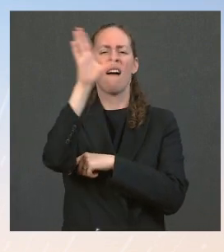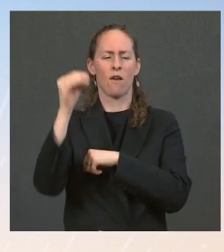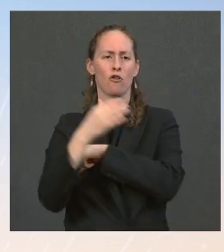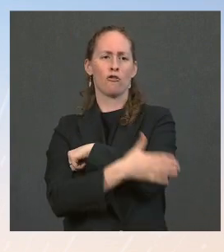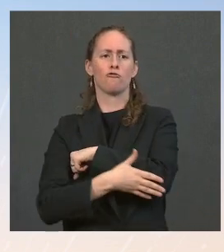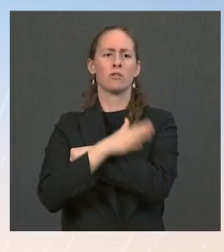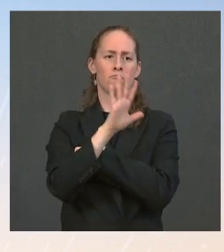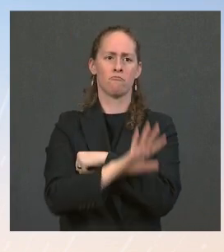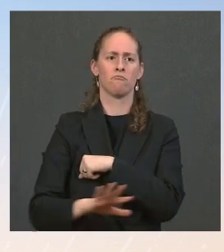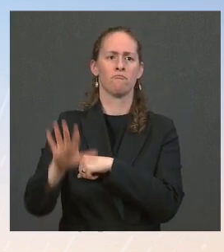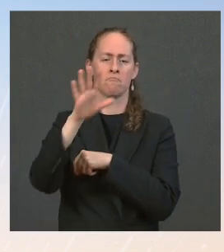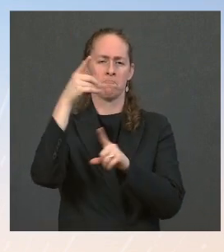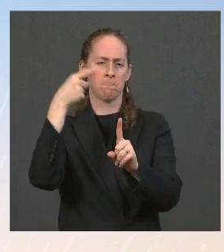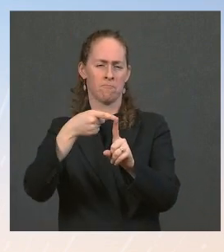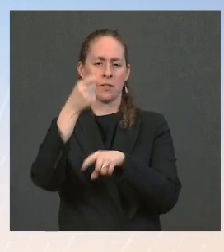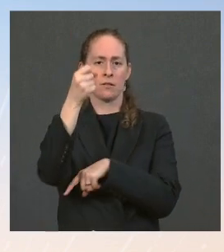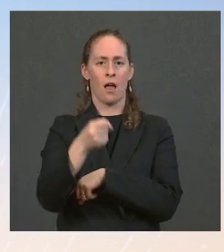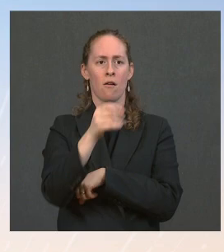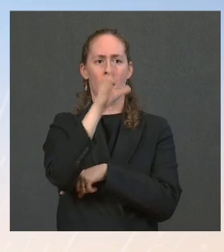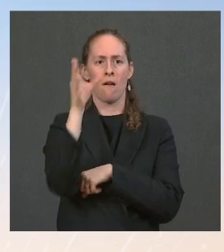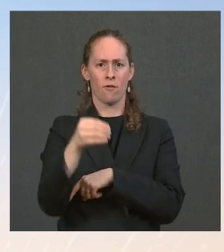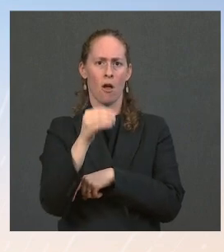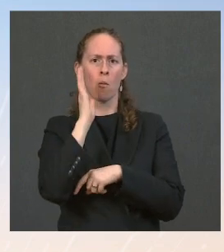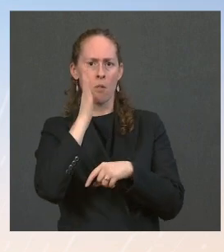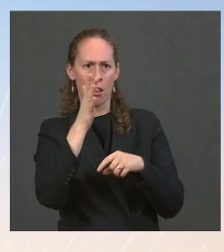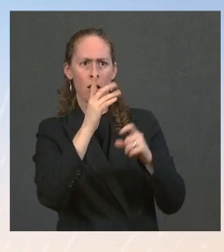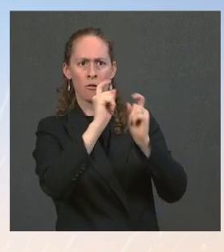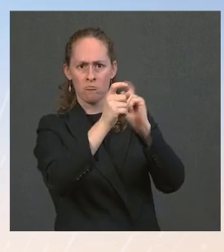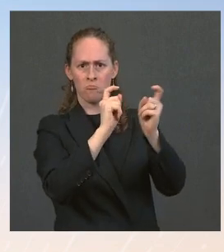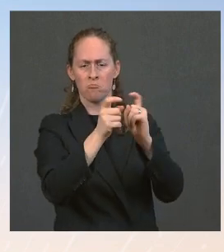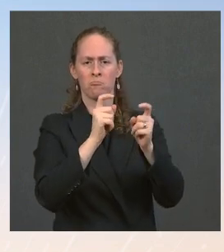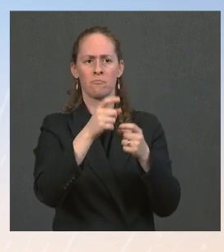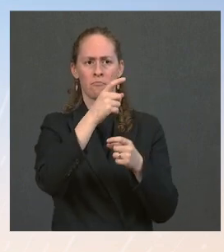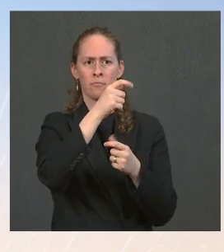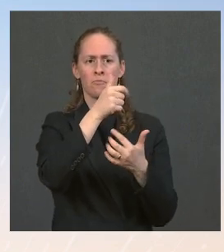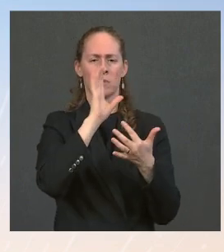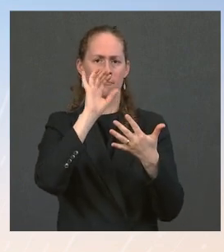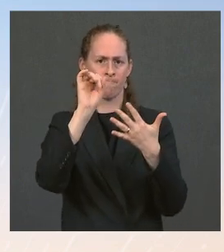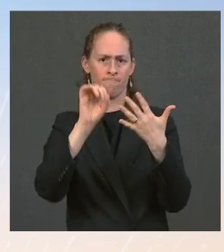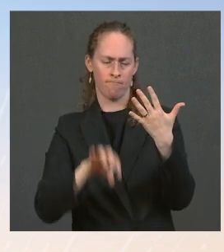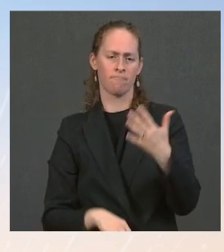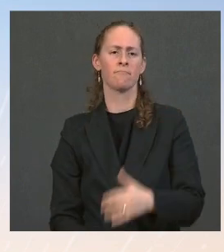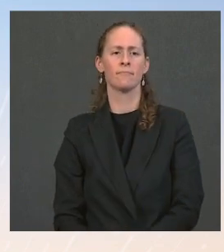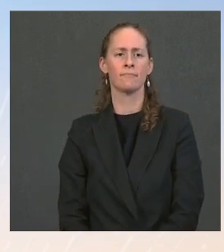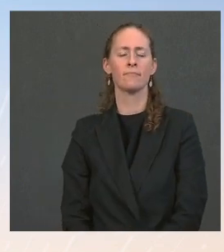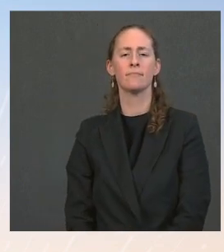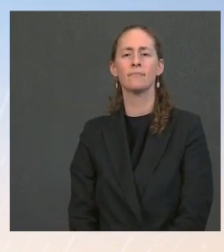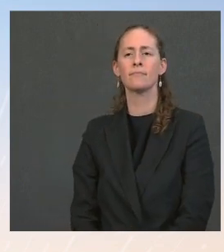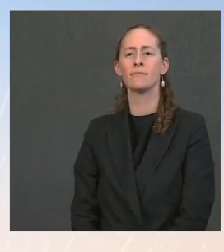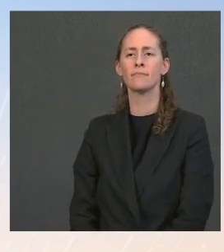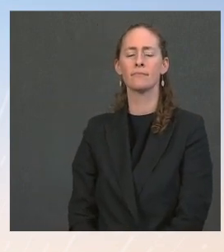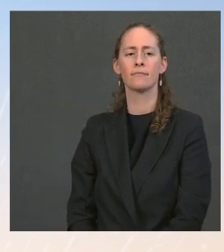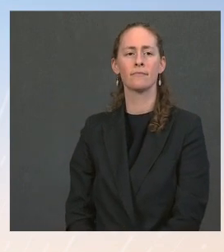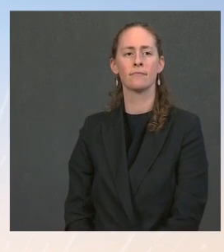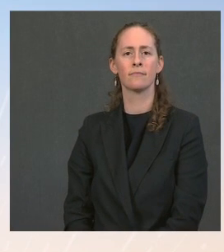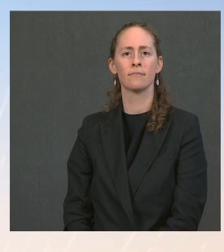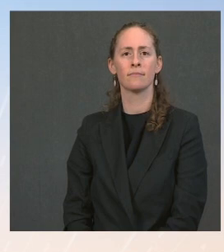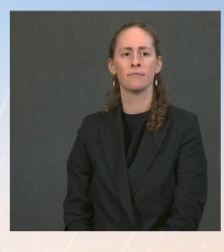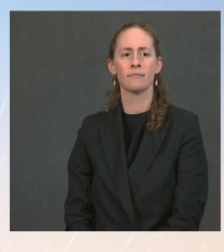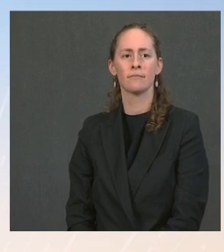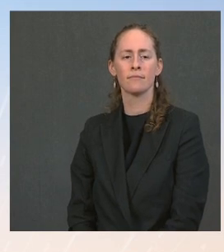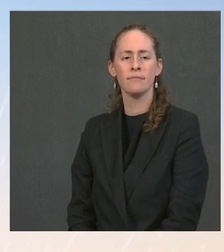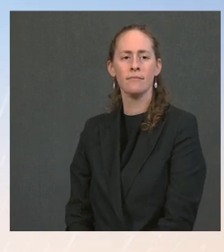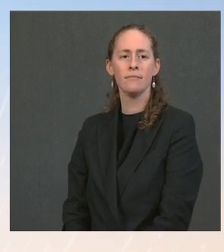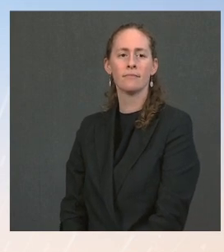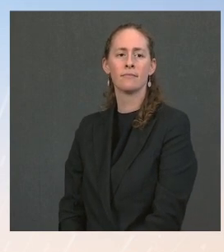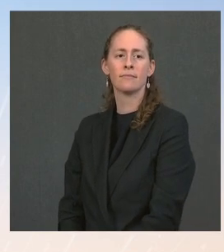South Africa, Namibia, Botswana, Gabon, Equatorial Guinea, Libya, the Seychelles, and Mauritius. And quickly, just on police reform, mm-hmm. You